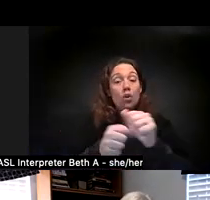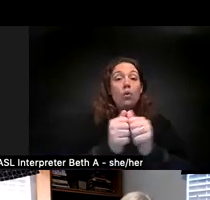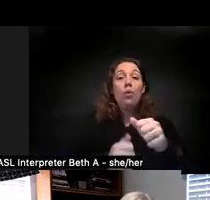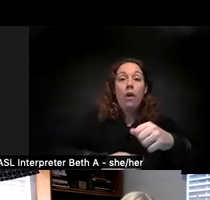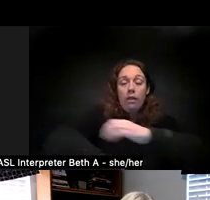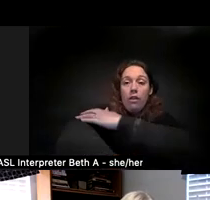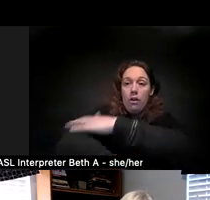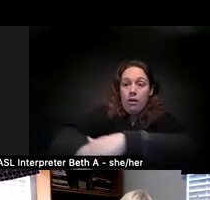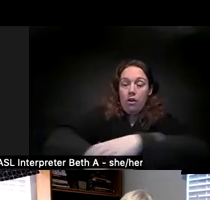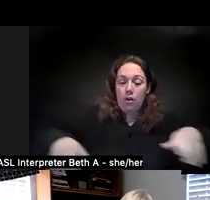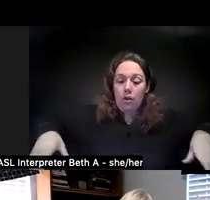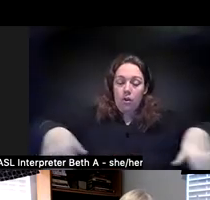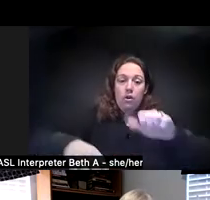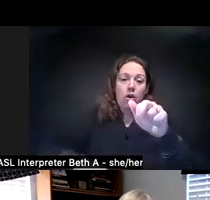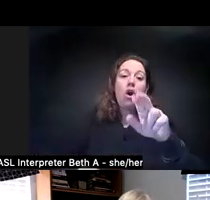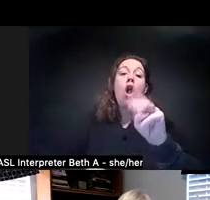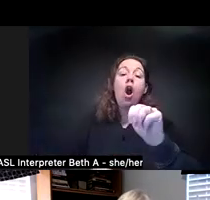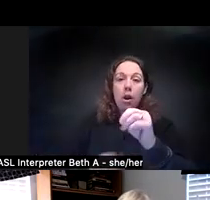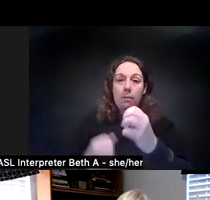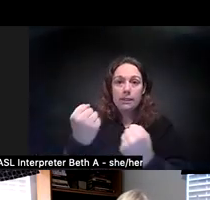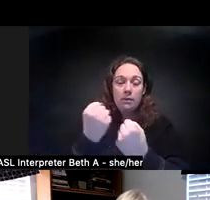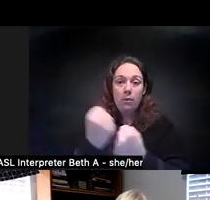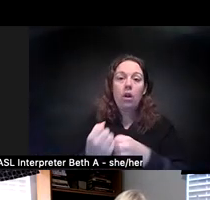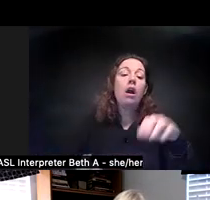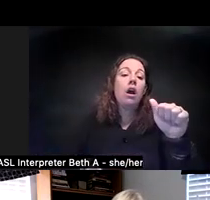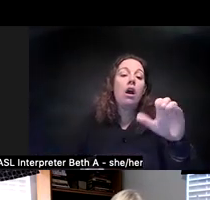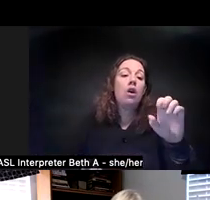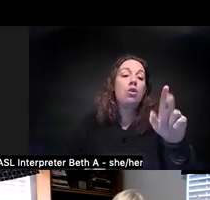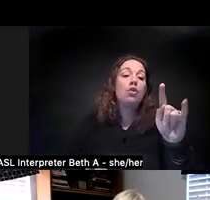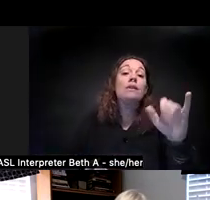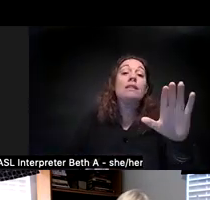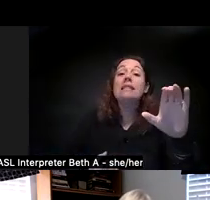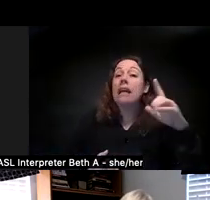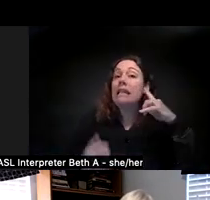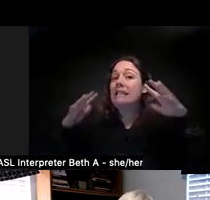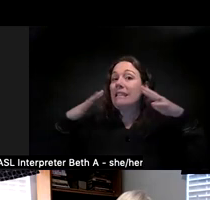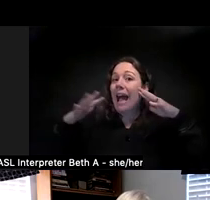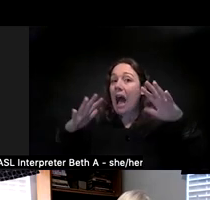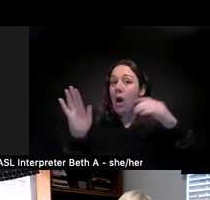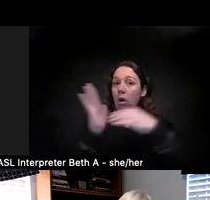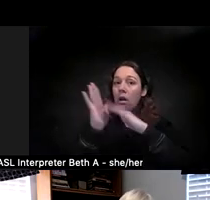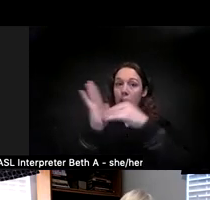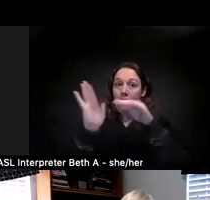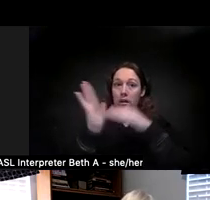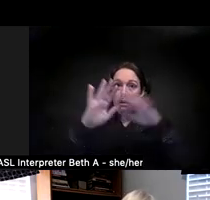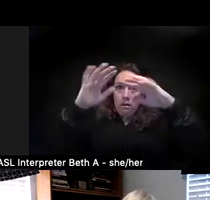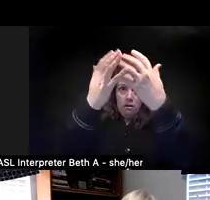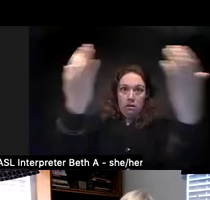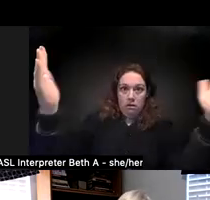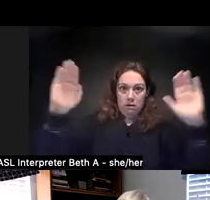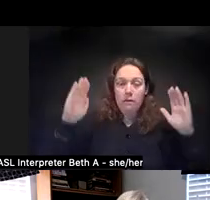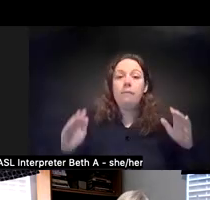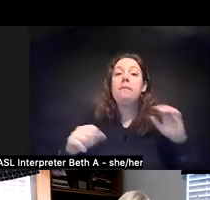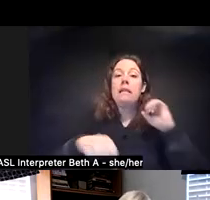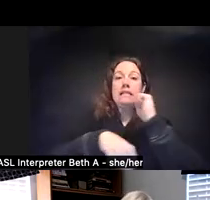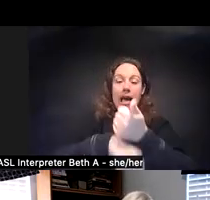not standards for that, but we know how important acoustics are so that people who are deaf or hard of hearing are